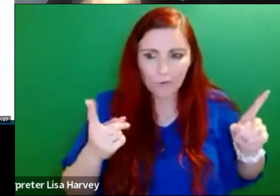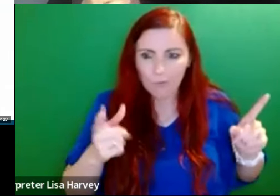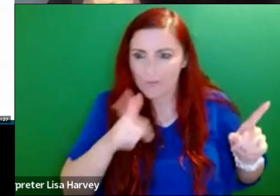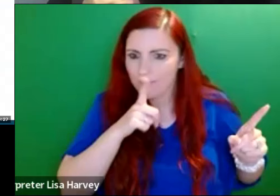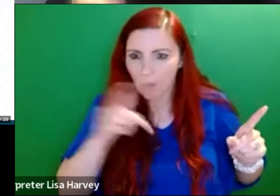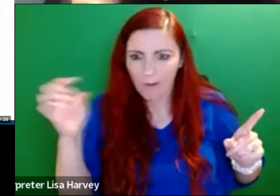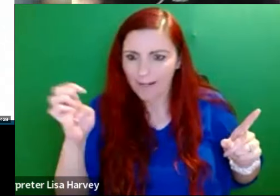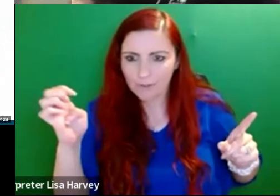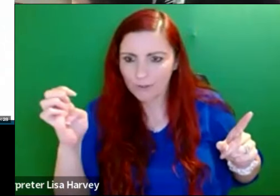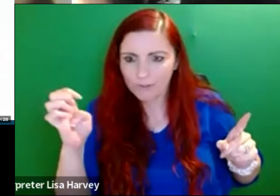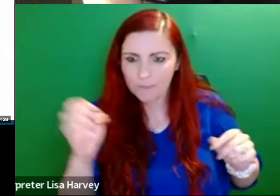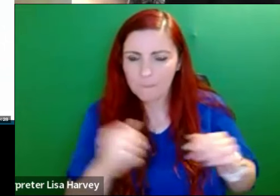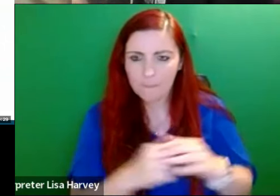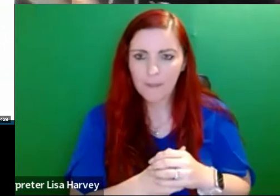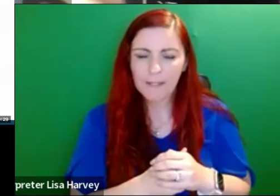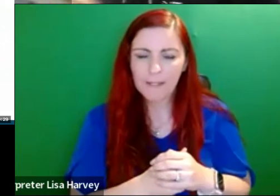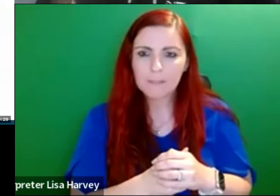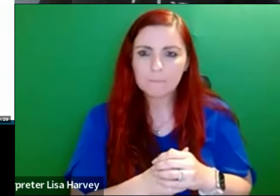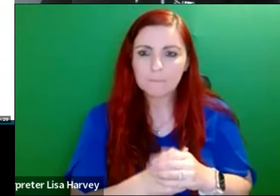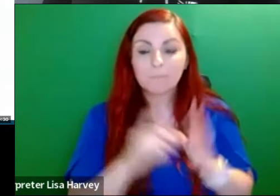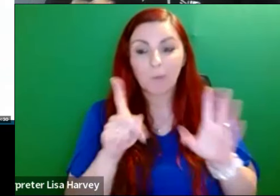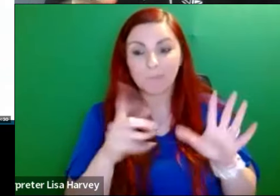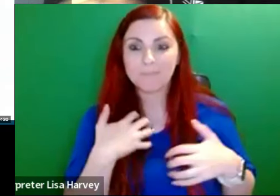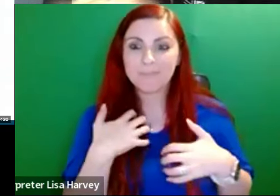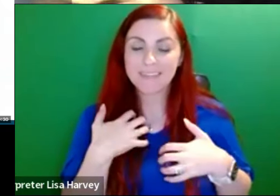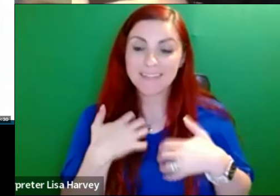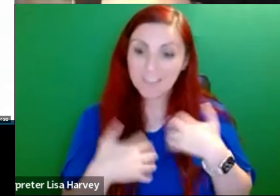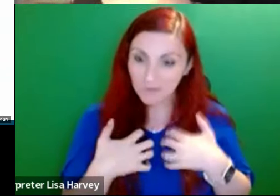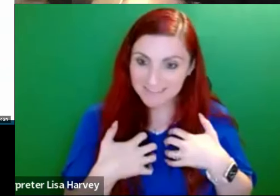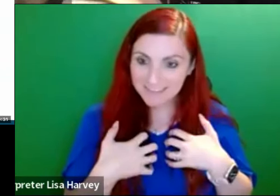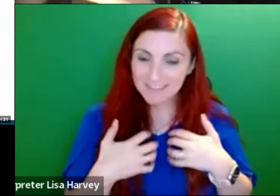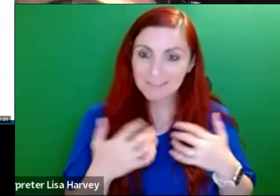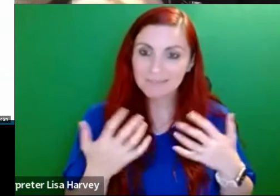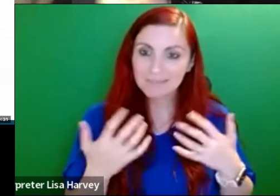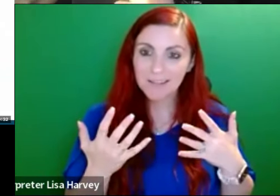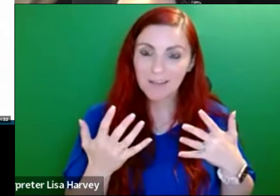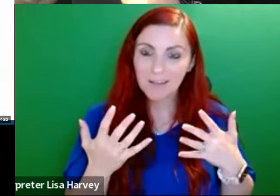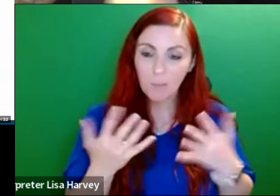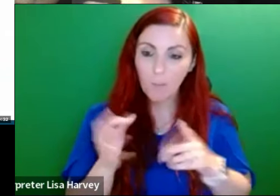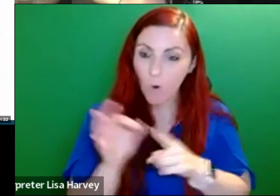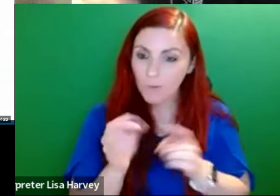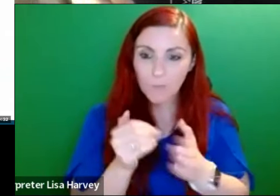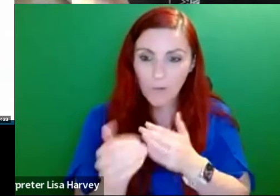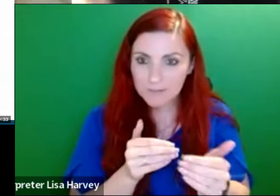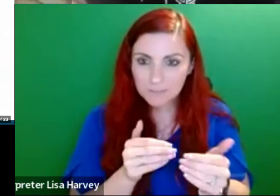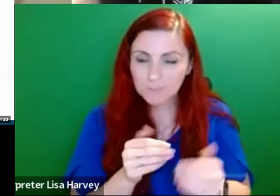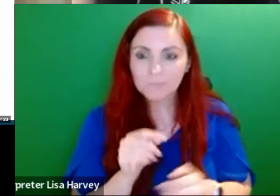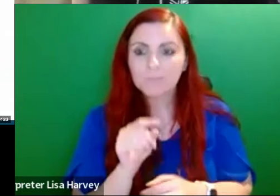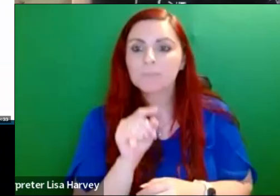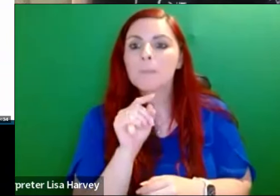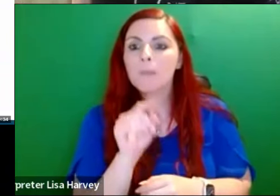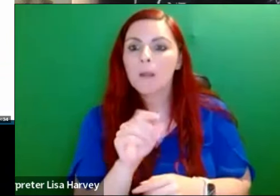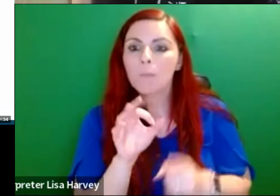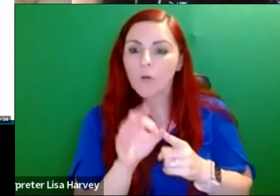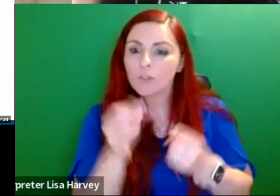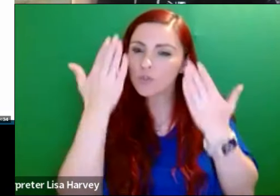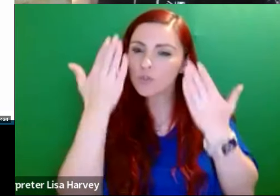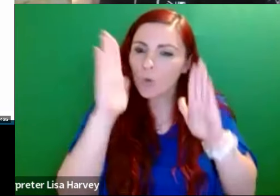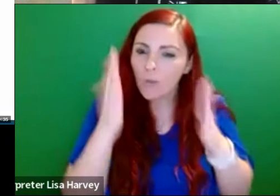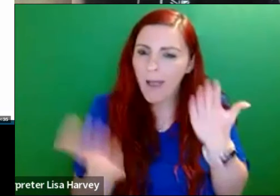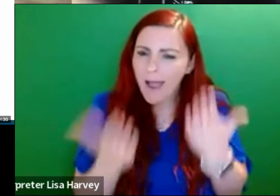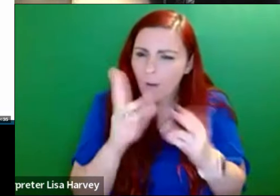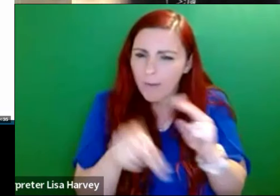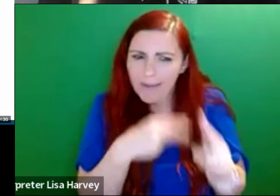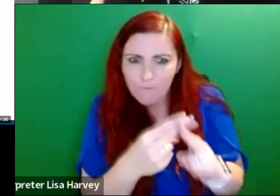again, as interesting as that is, the point here is to show you how we can find out some of these